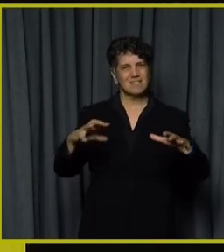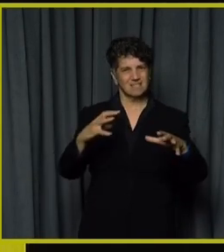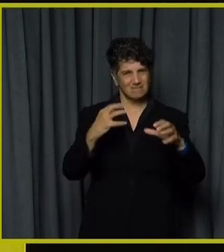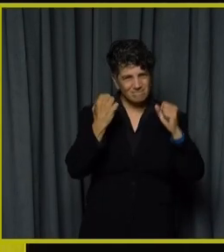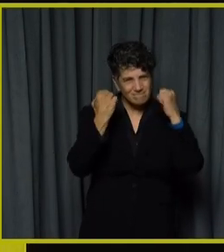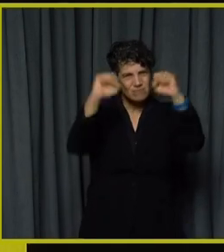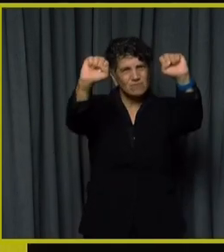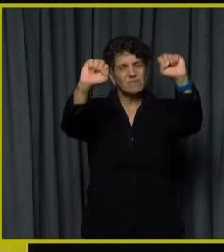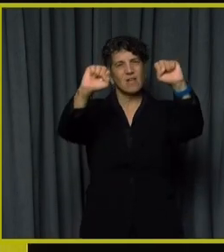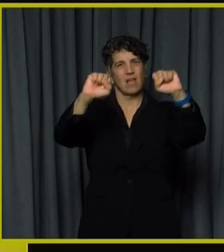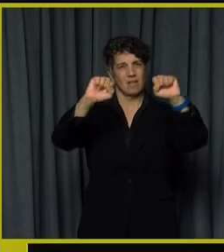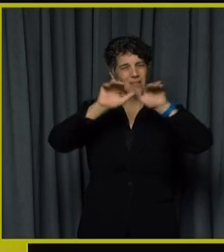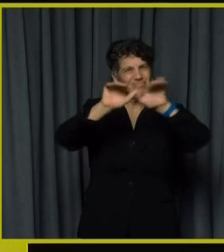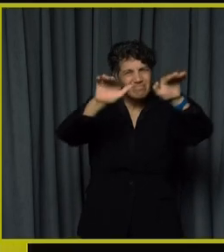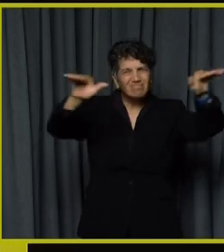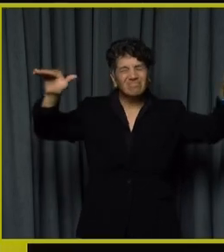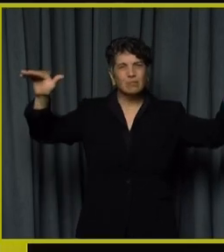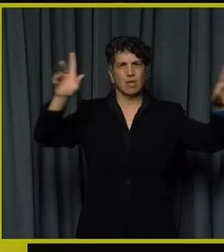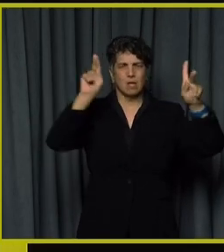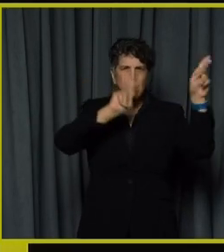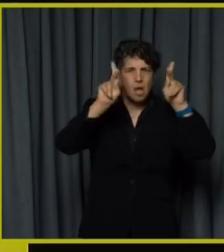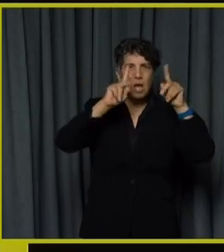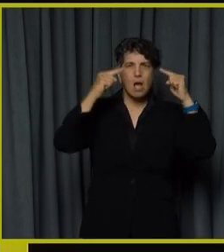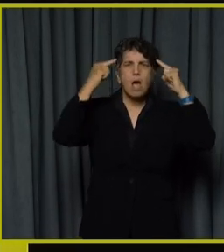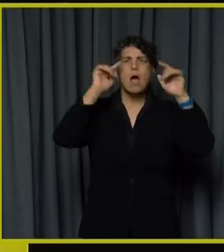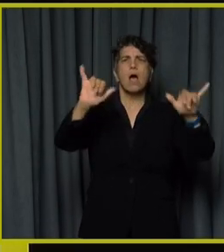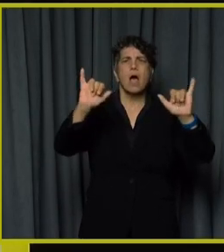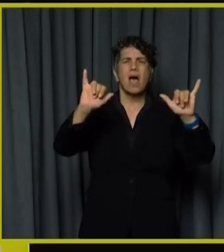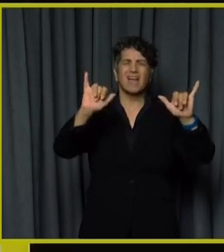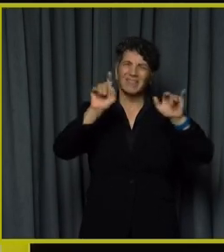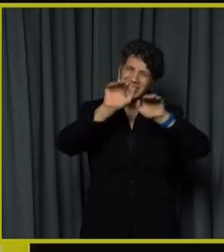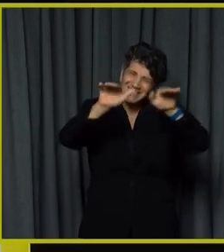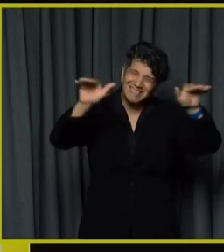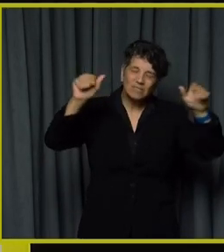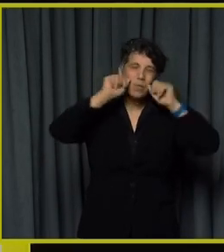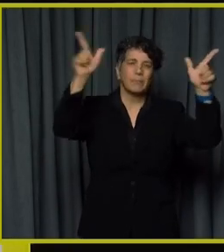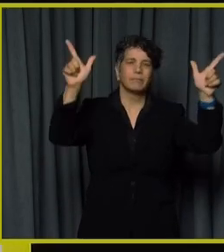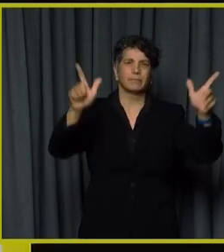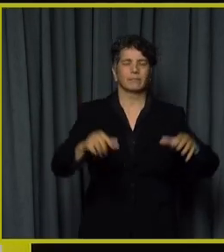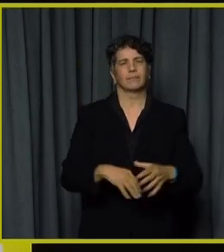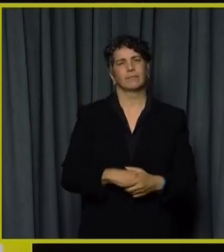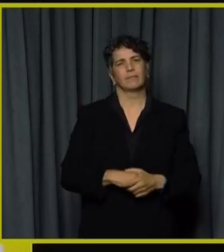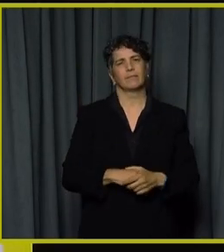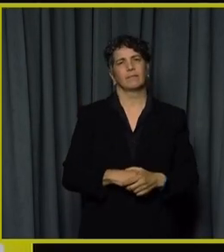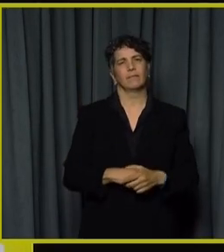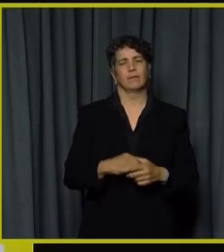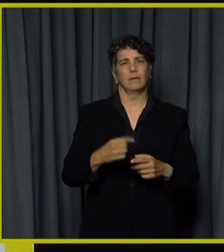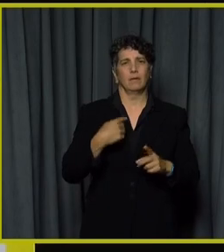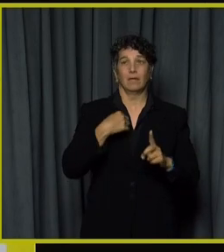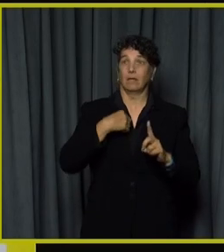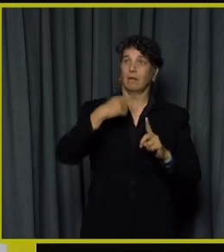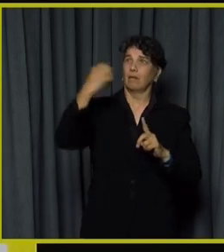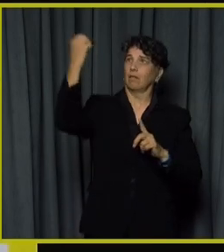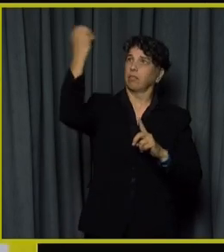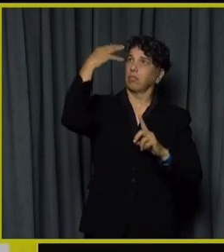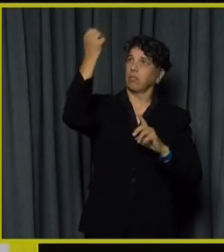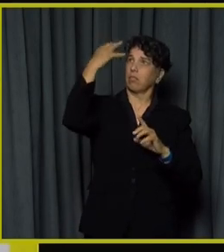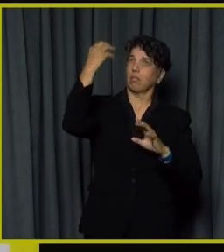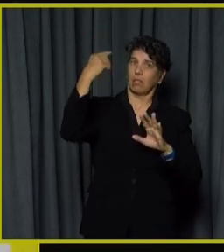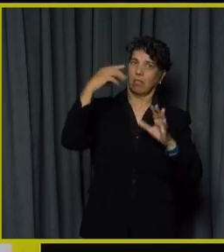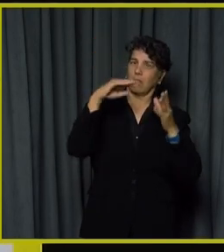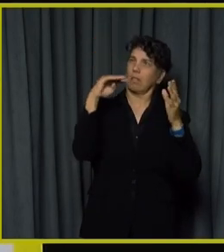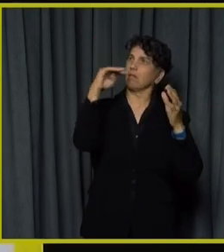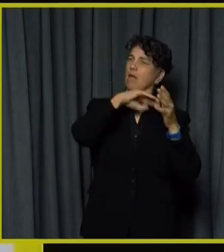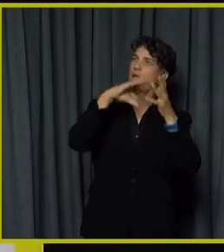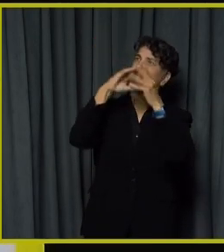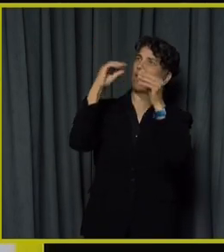with demands. We reject the false narrative that poverty is inevitable, that if God wanted